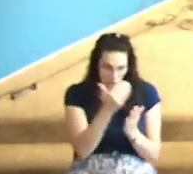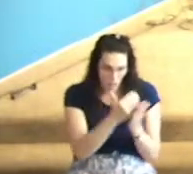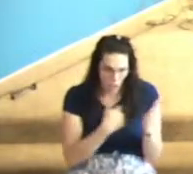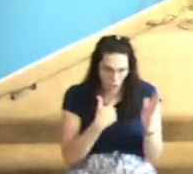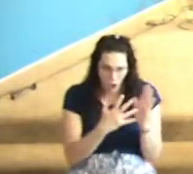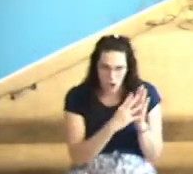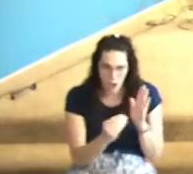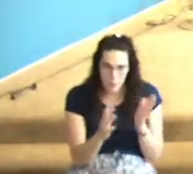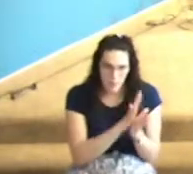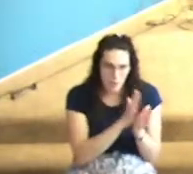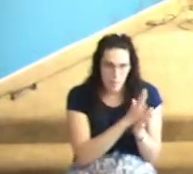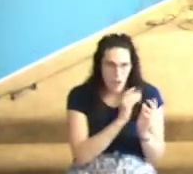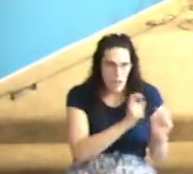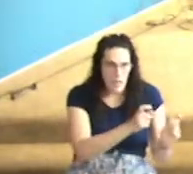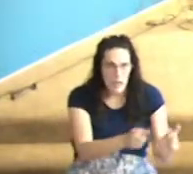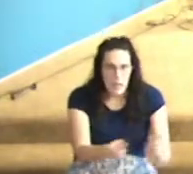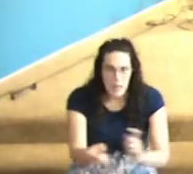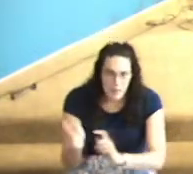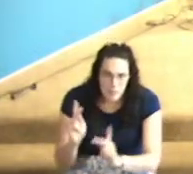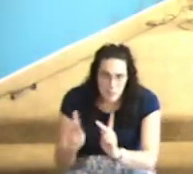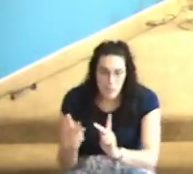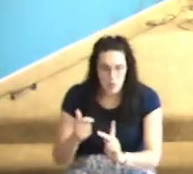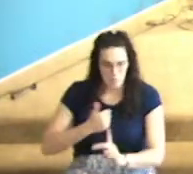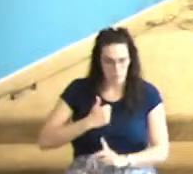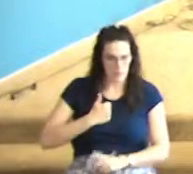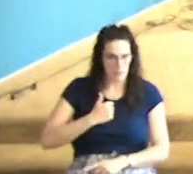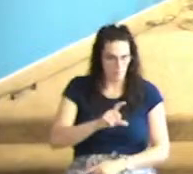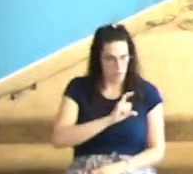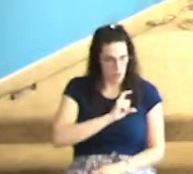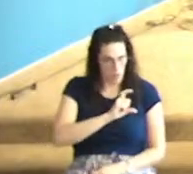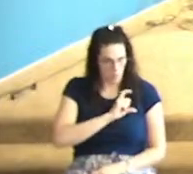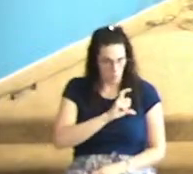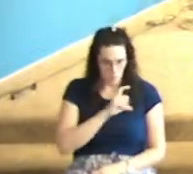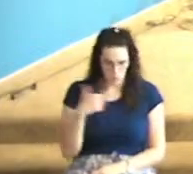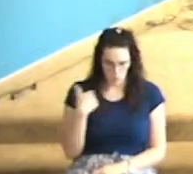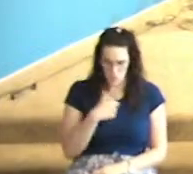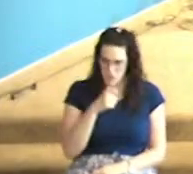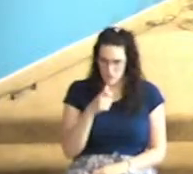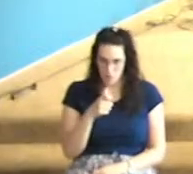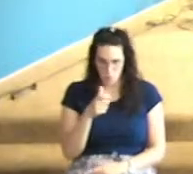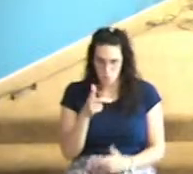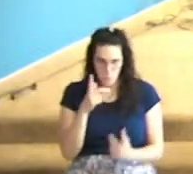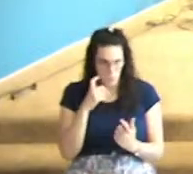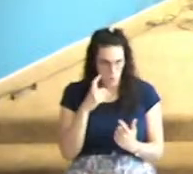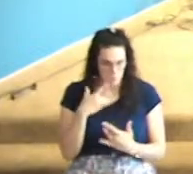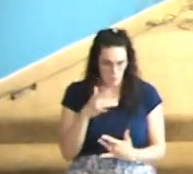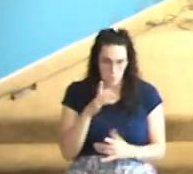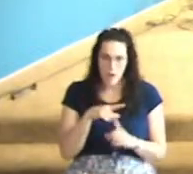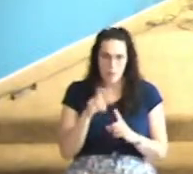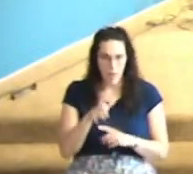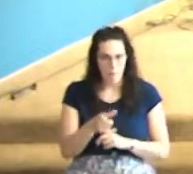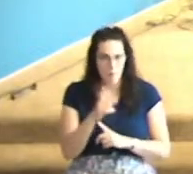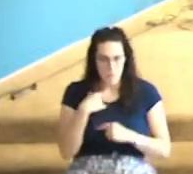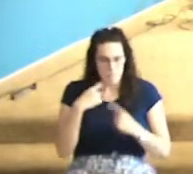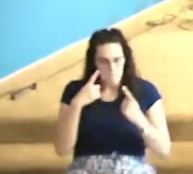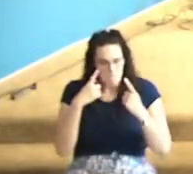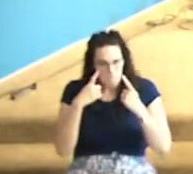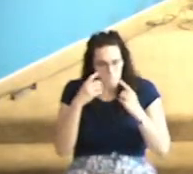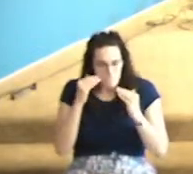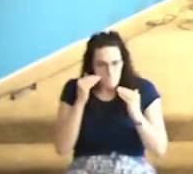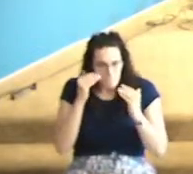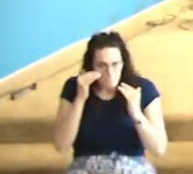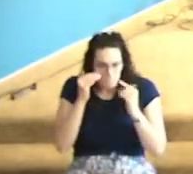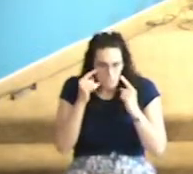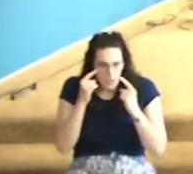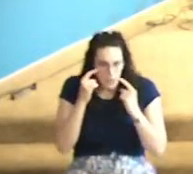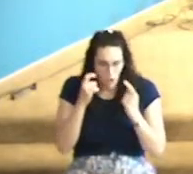thank you. And so he's like, I'm a law enforcement guy. We don't really cry. And he had tears in his eyes. And he just had that moment with James